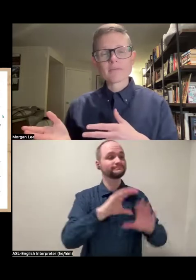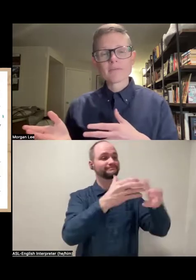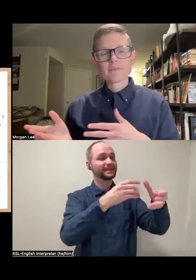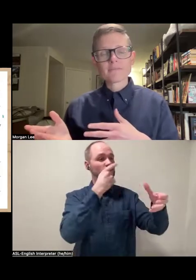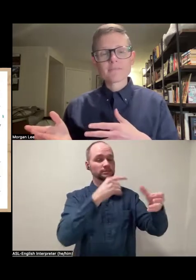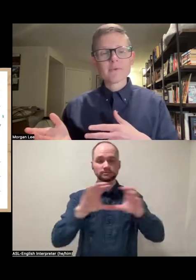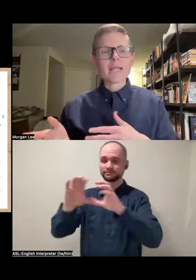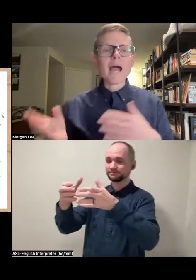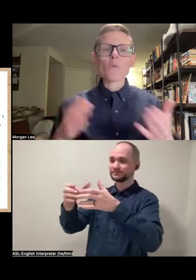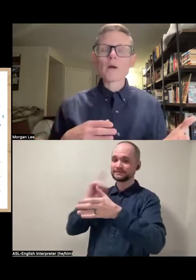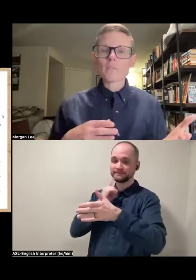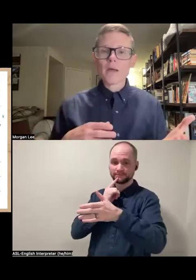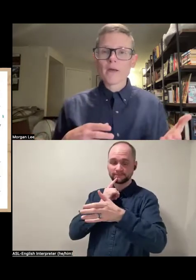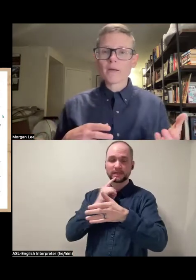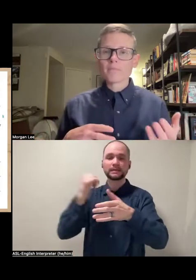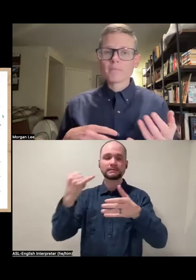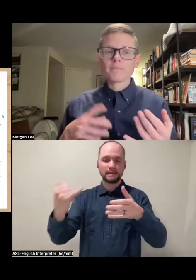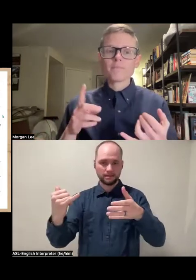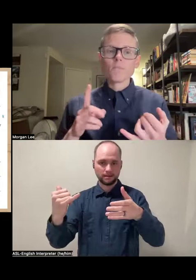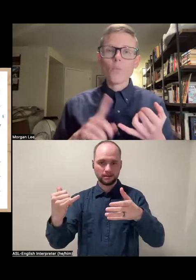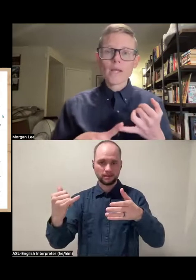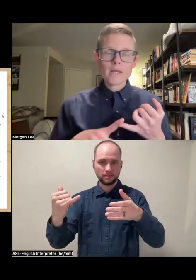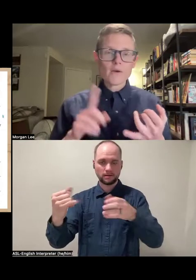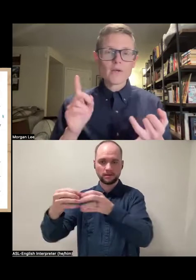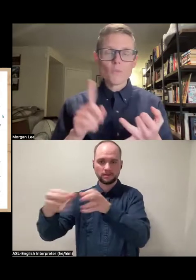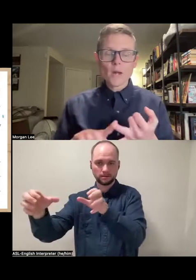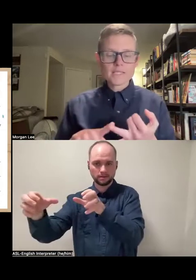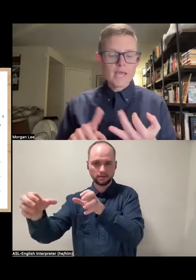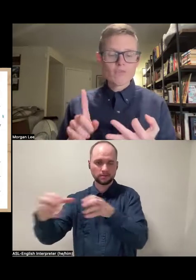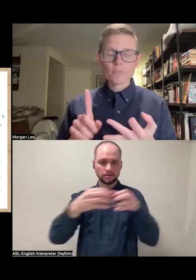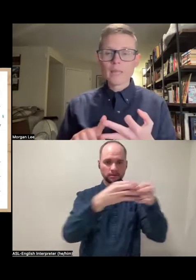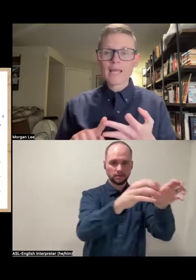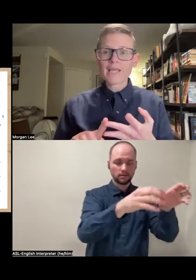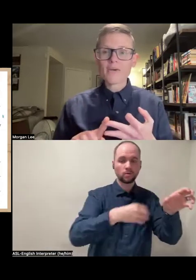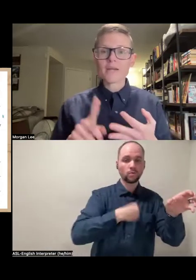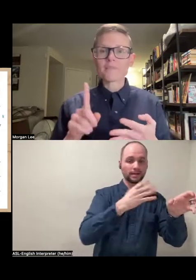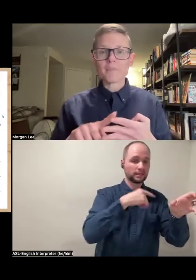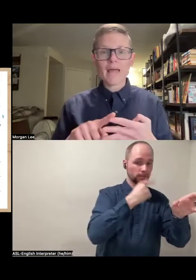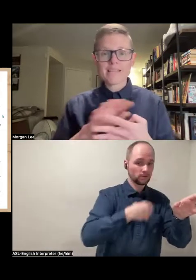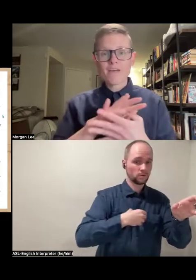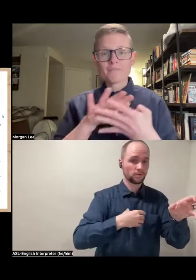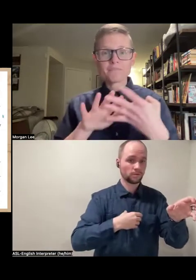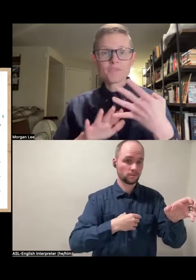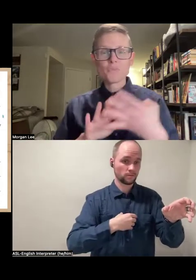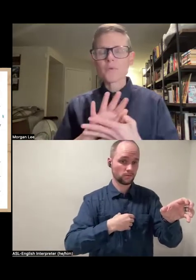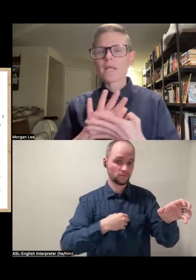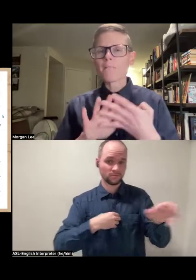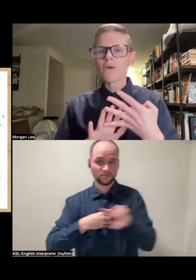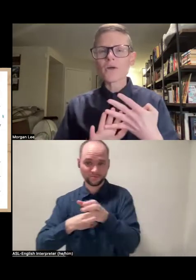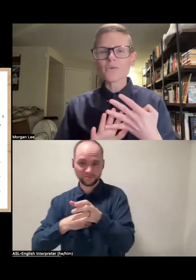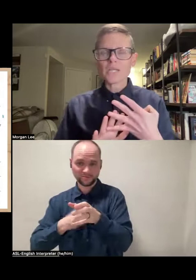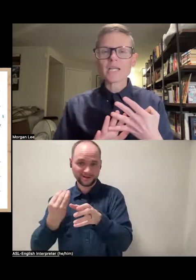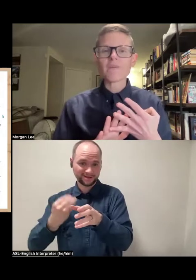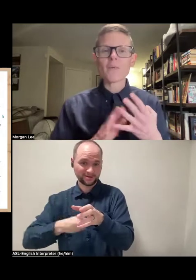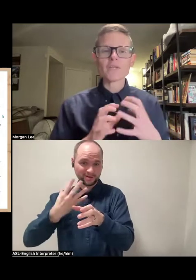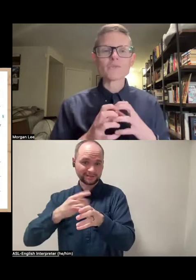deaf, and now we're comparing white hearing, white deaf, Black hearing, Black deaf, to get a